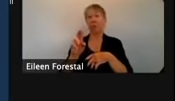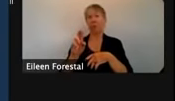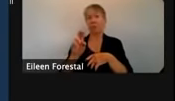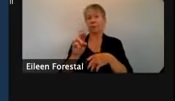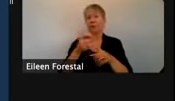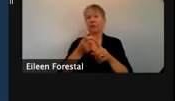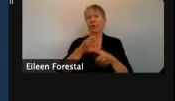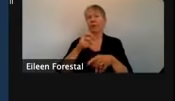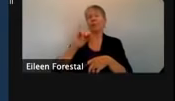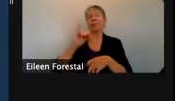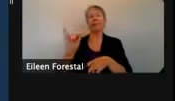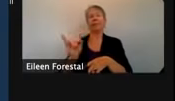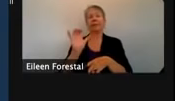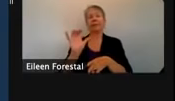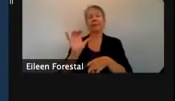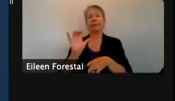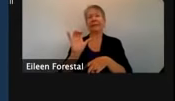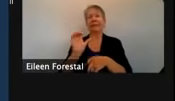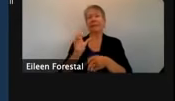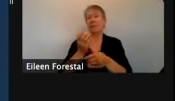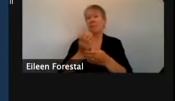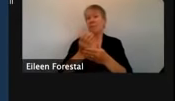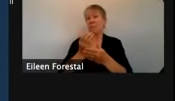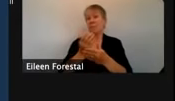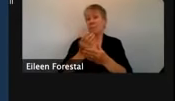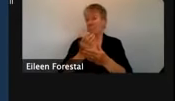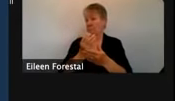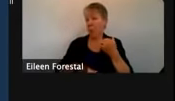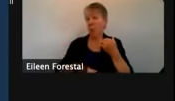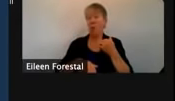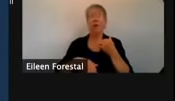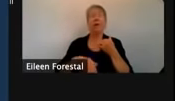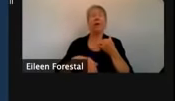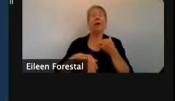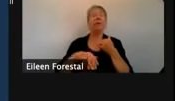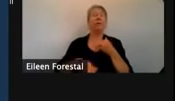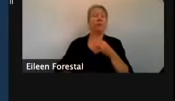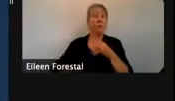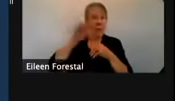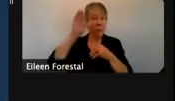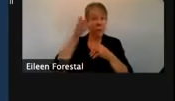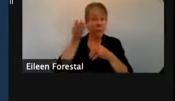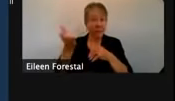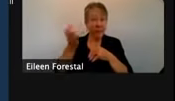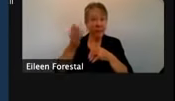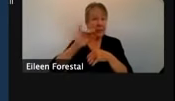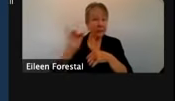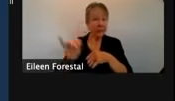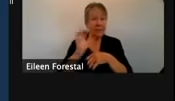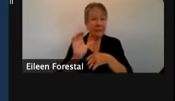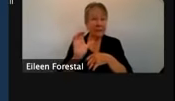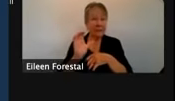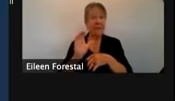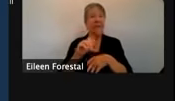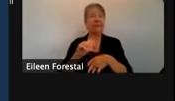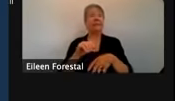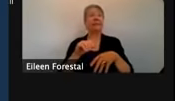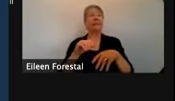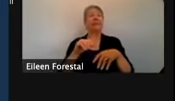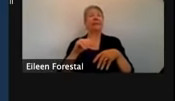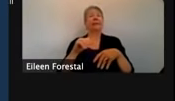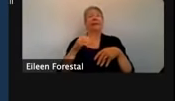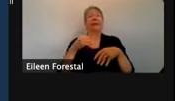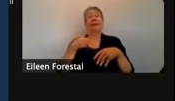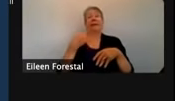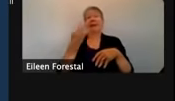City, the 7th of 9 children. At first, she was a licensed practical nurse, but the pull of social justice moved her